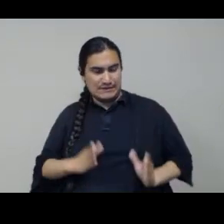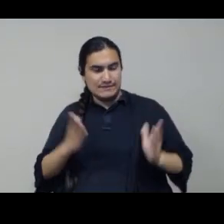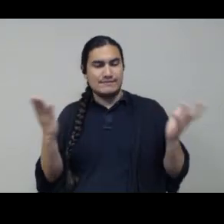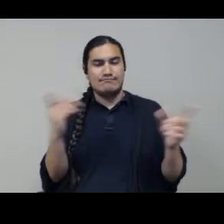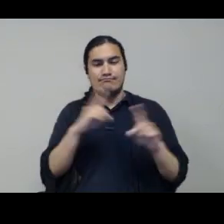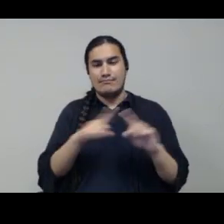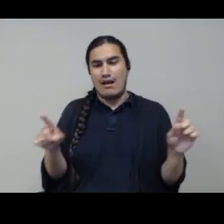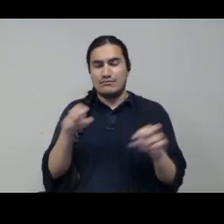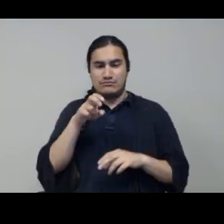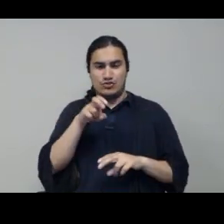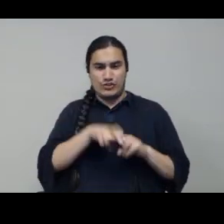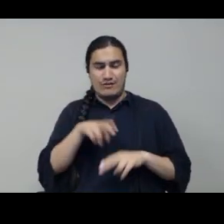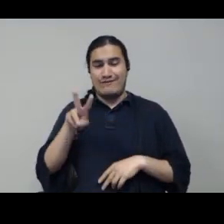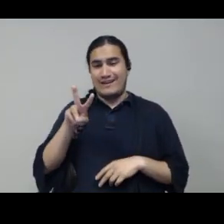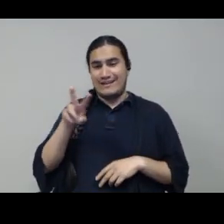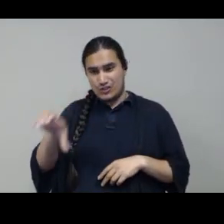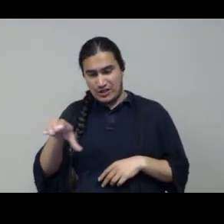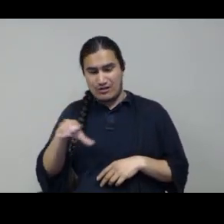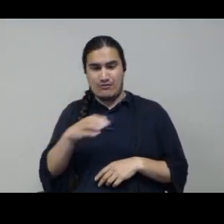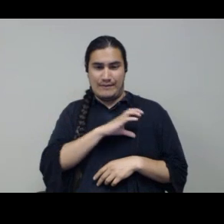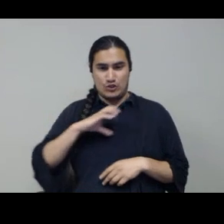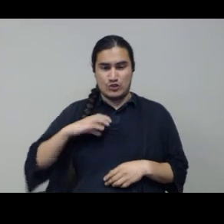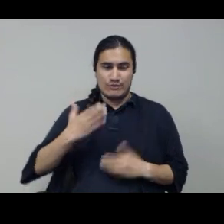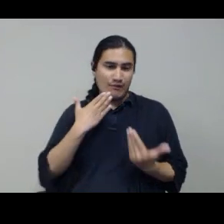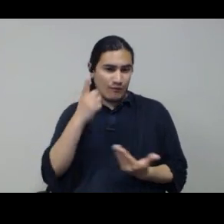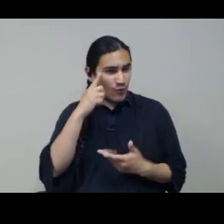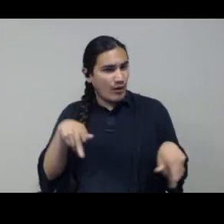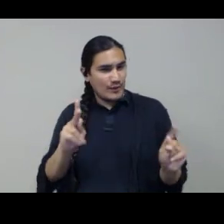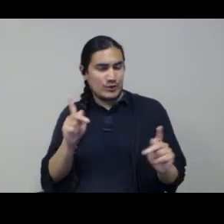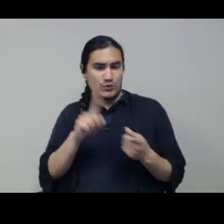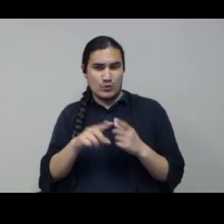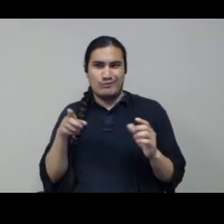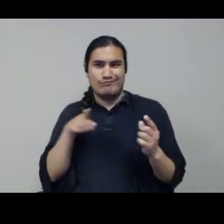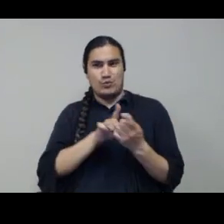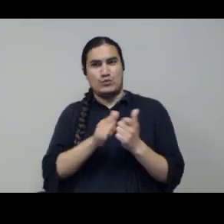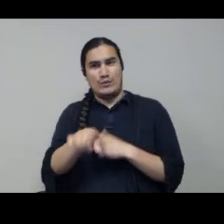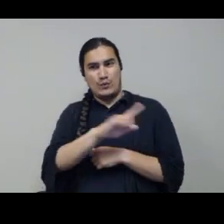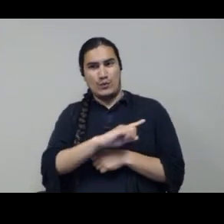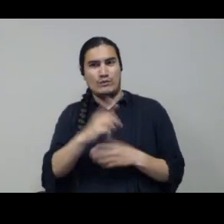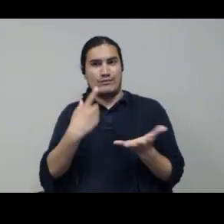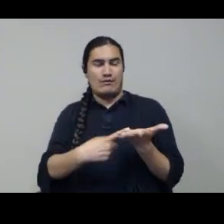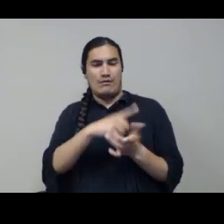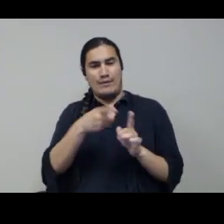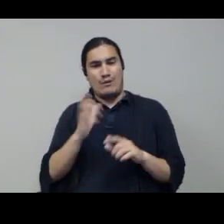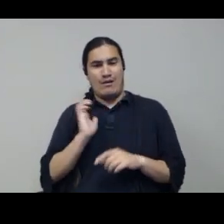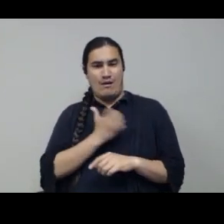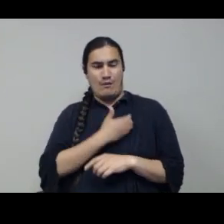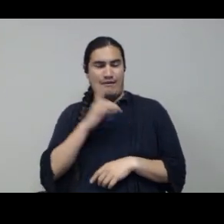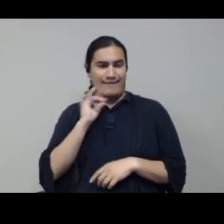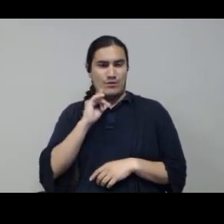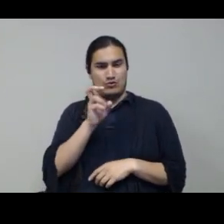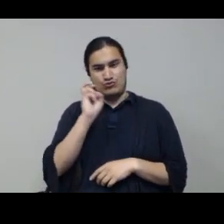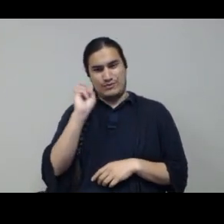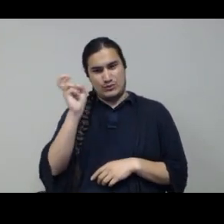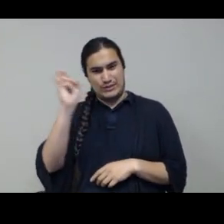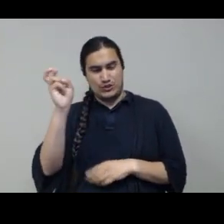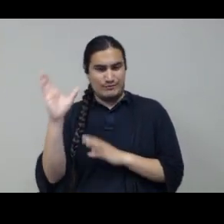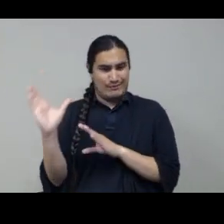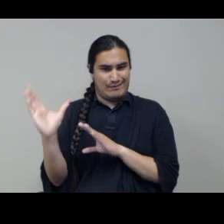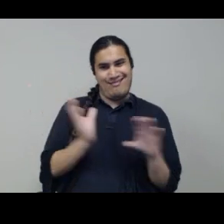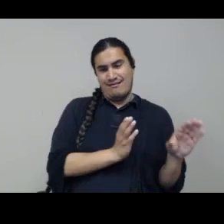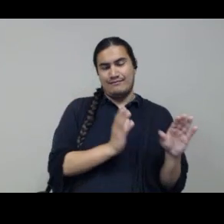But Chair, Vice Chair, and Commissioners, thank you for the opportunity to come to you and to talk about our California Transportation